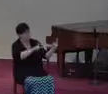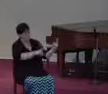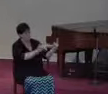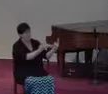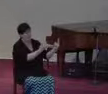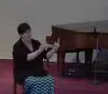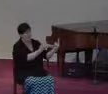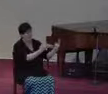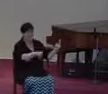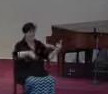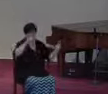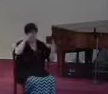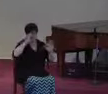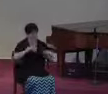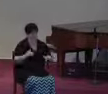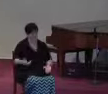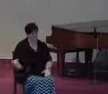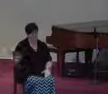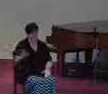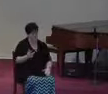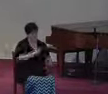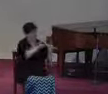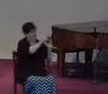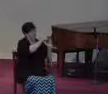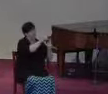them, Anna and Simeon.